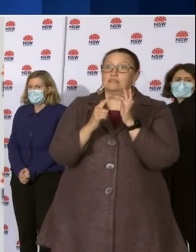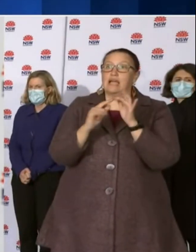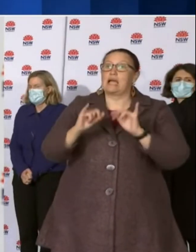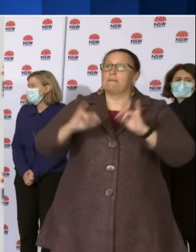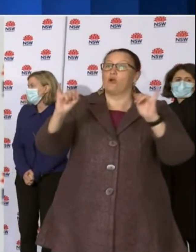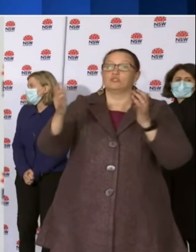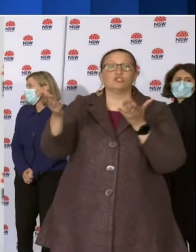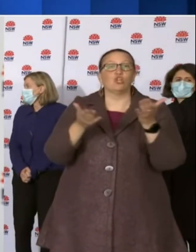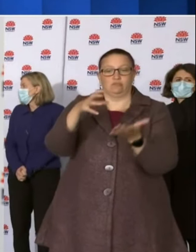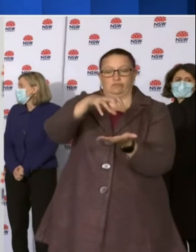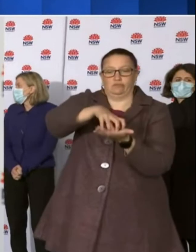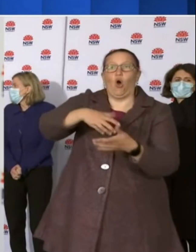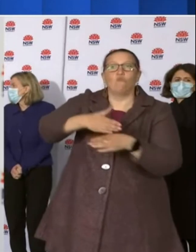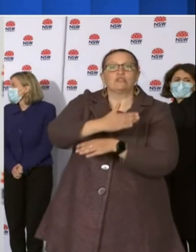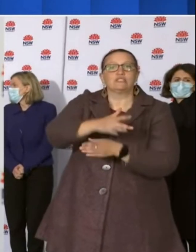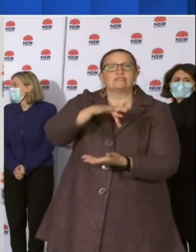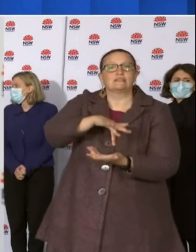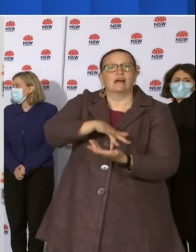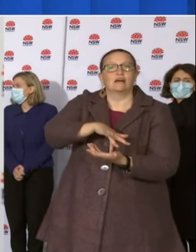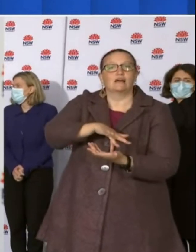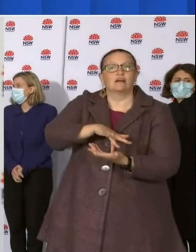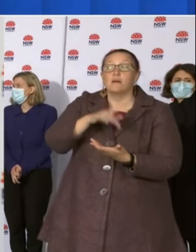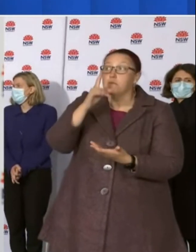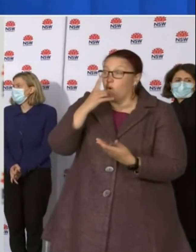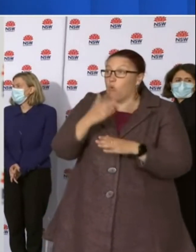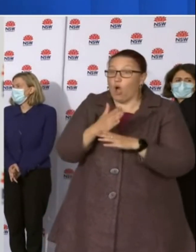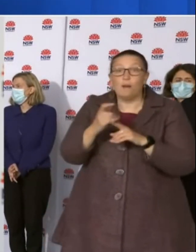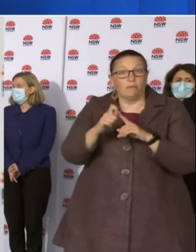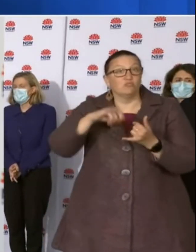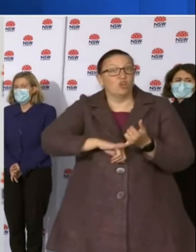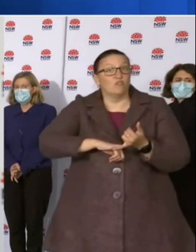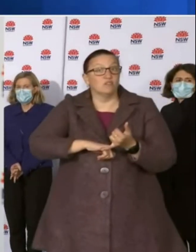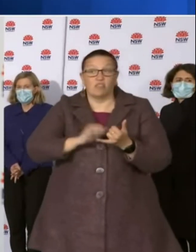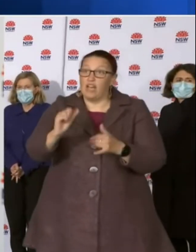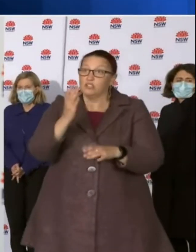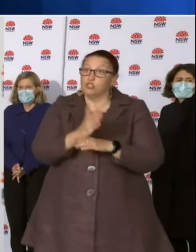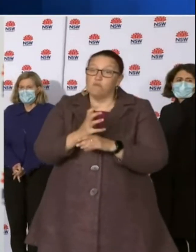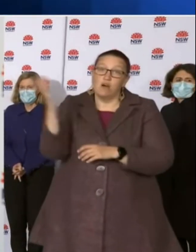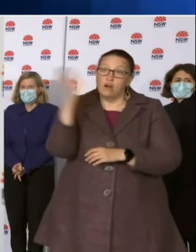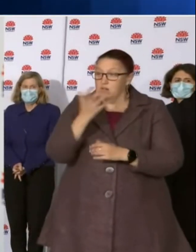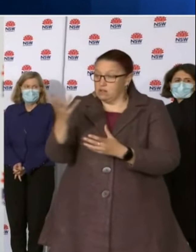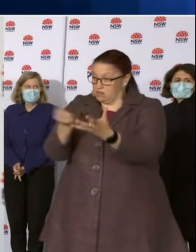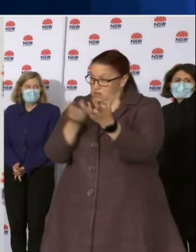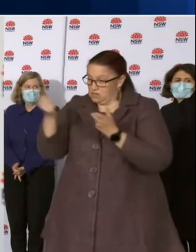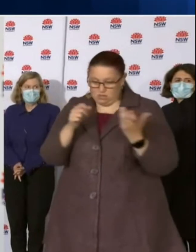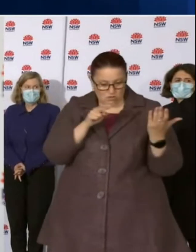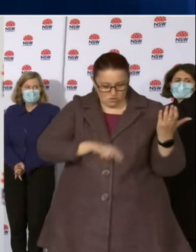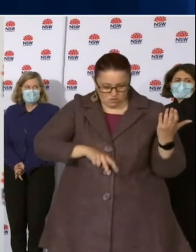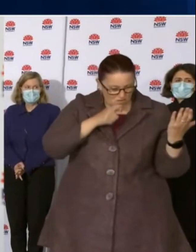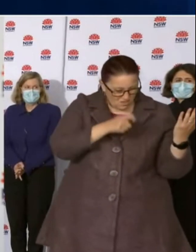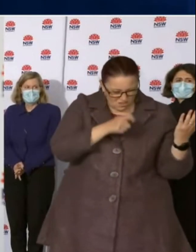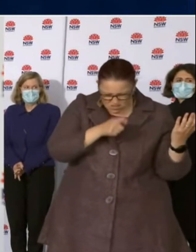public servants who are tasked with this very onerous job of trying to make sure our economy is well looked after at the same time as we're kept safe. They then